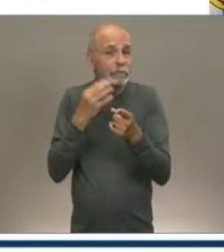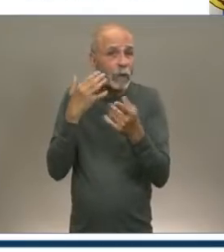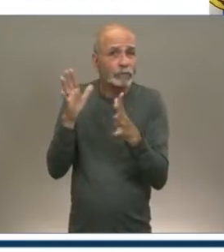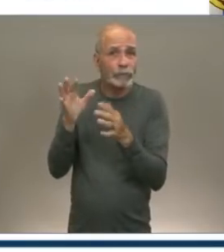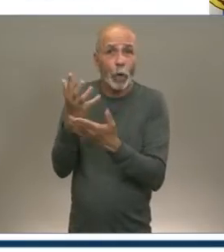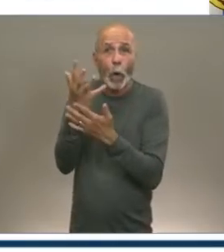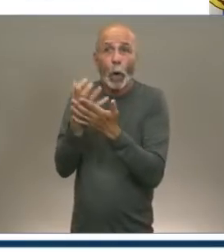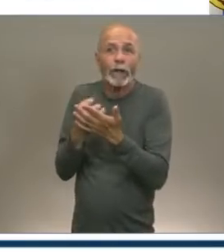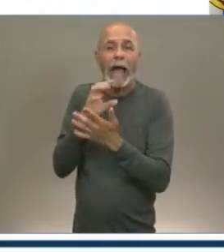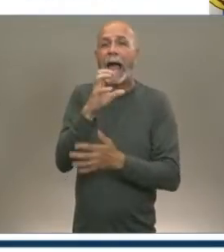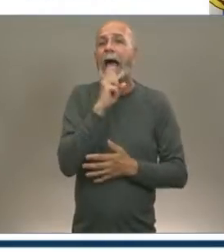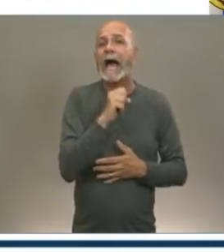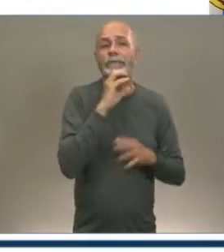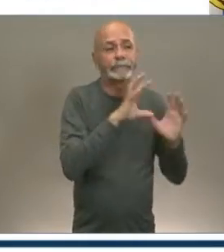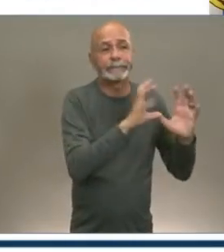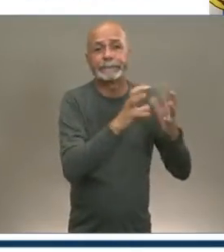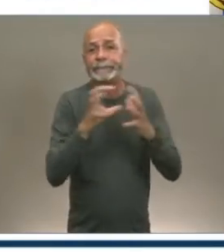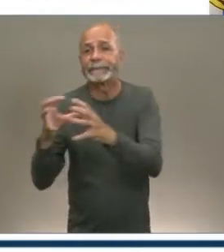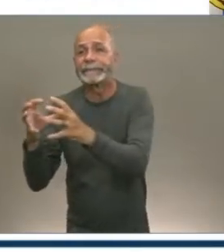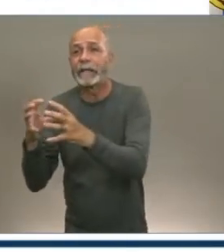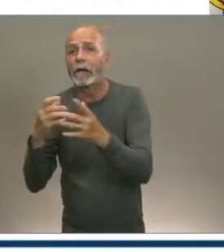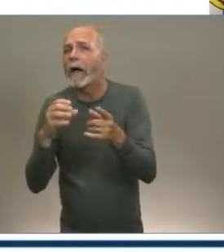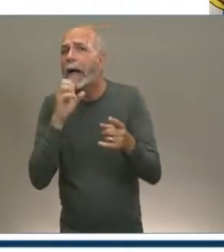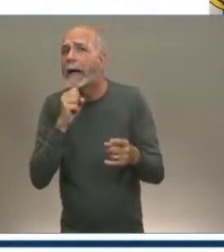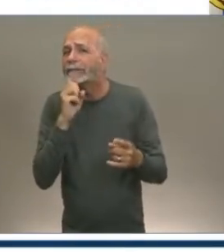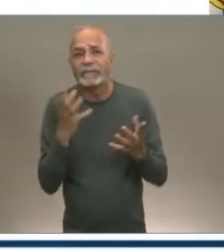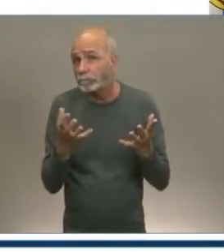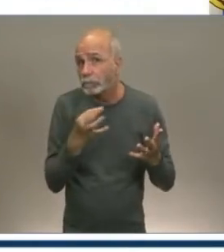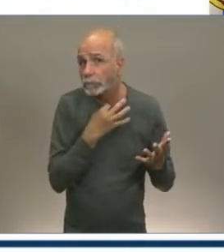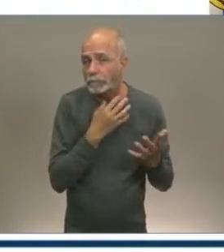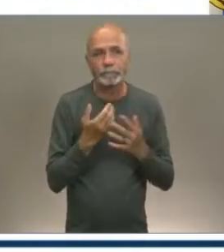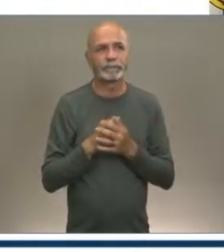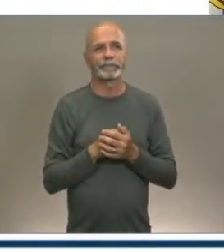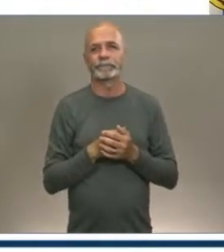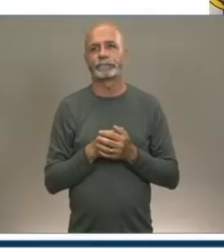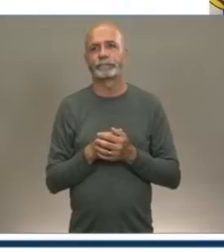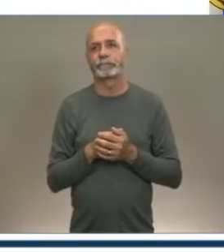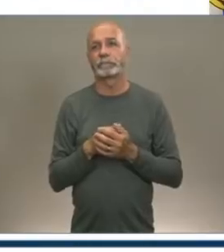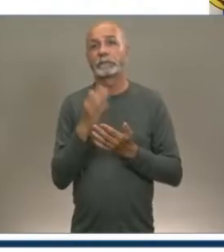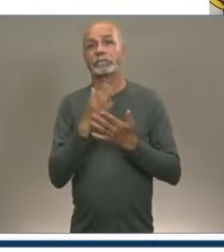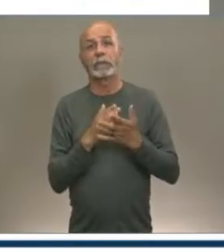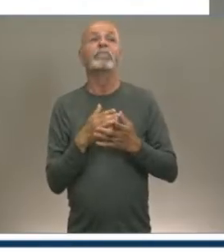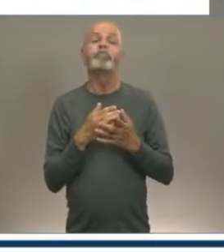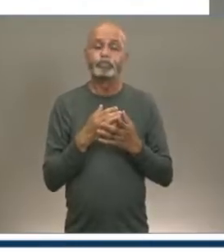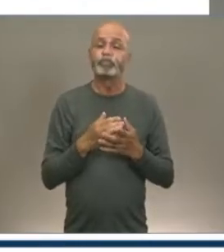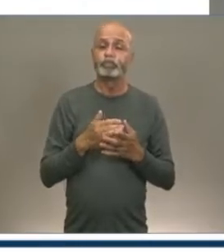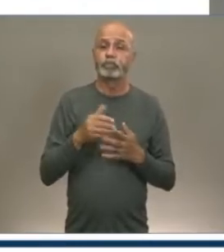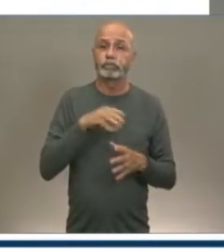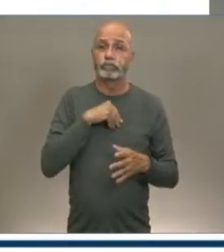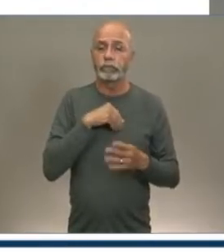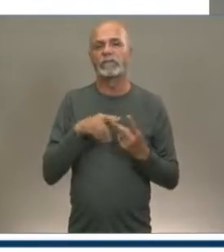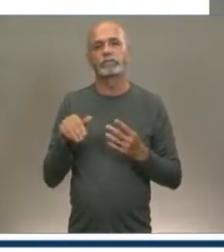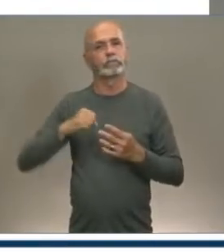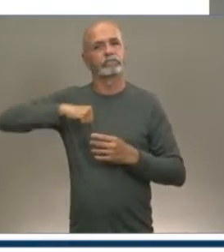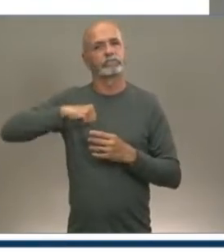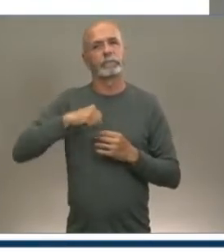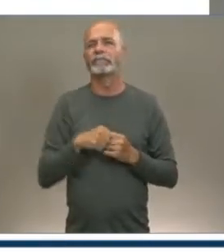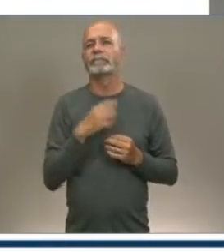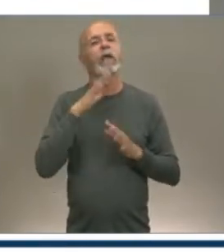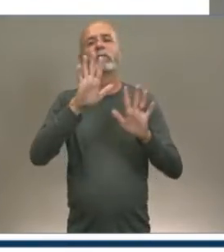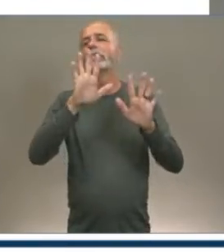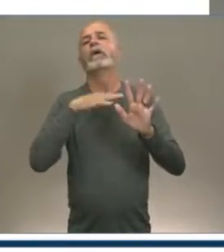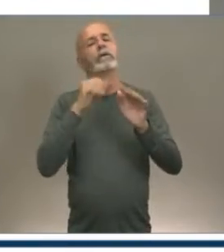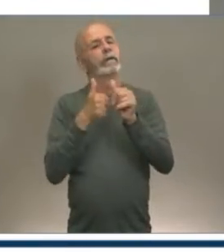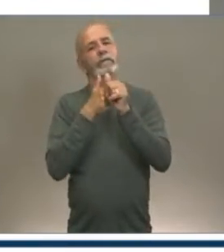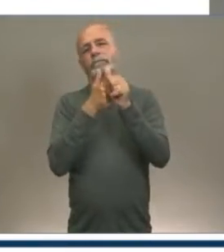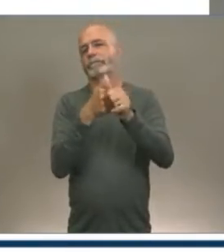or demographics that are rebooking more or less than others? No, we've gone out again. We're starting by ages, our whole approach. So we're the